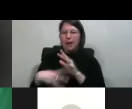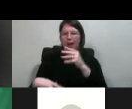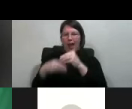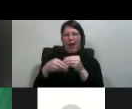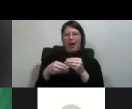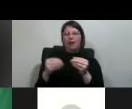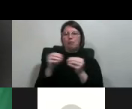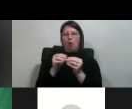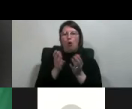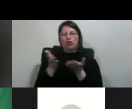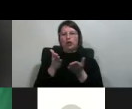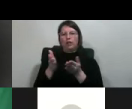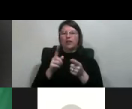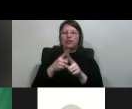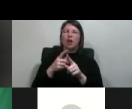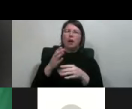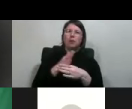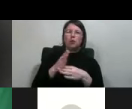1 to 2 p.m. block.